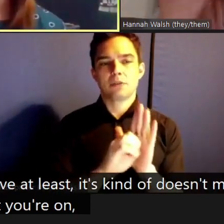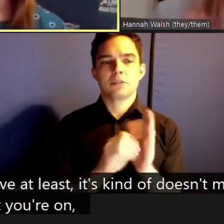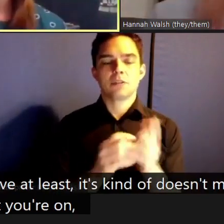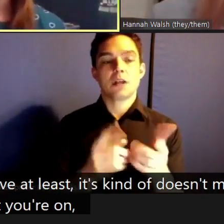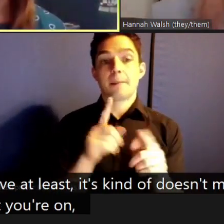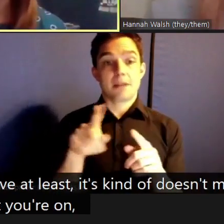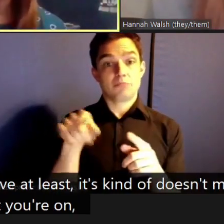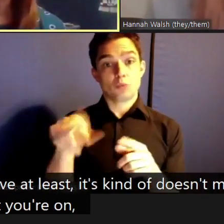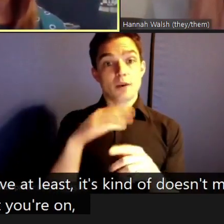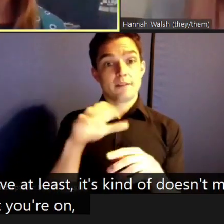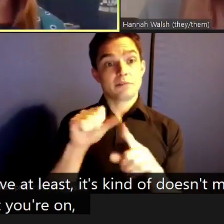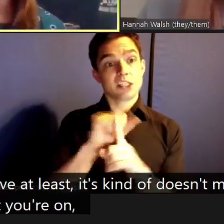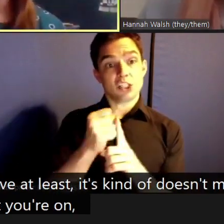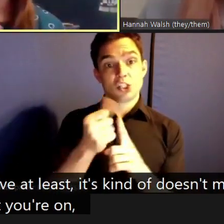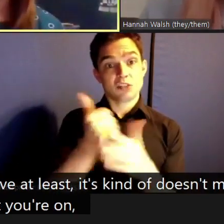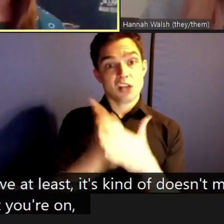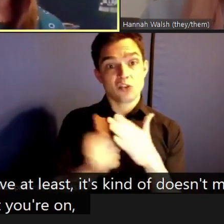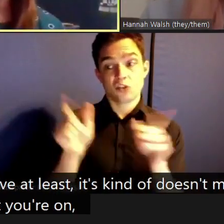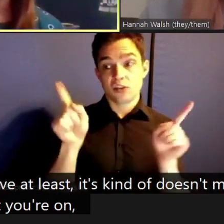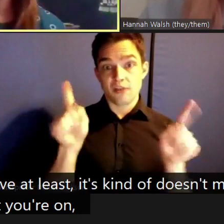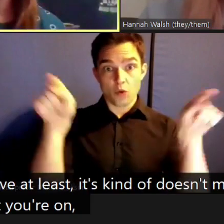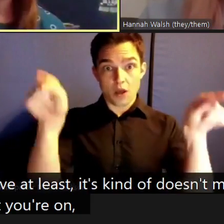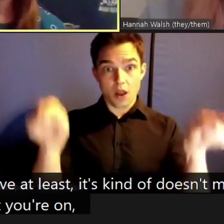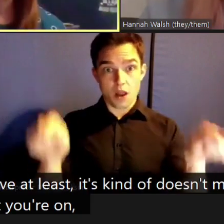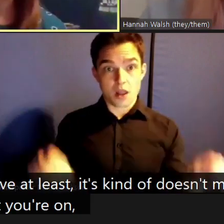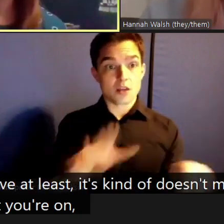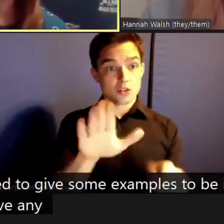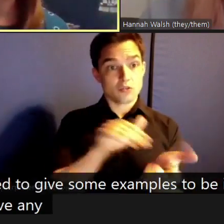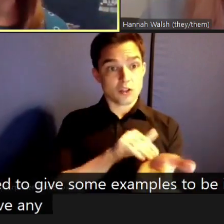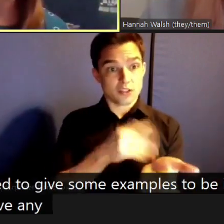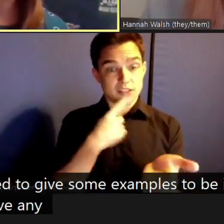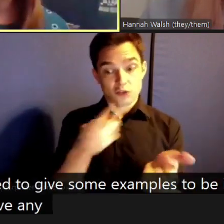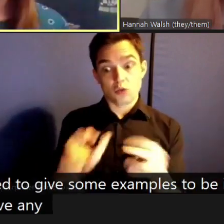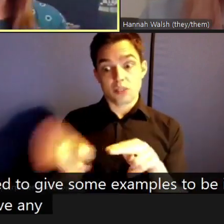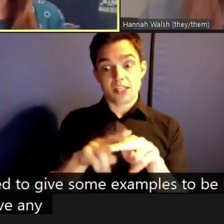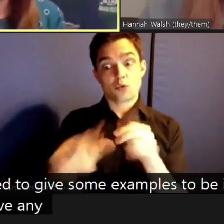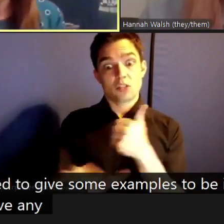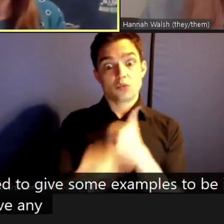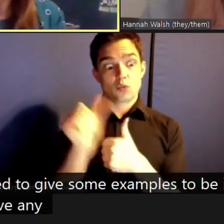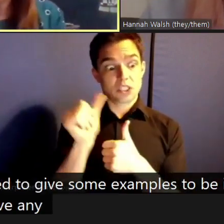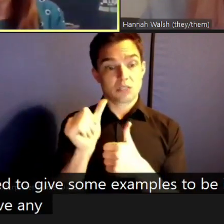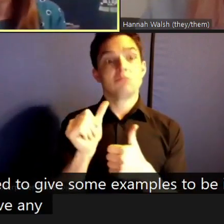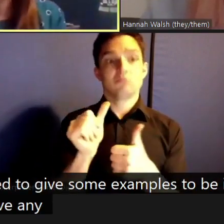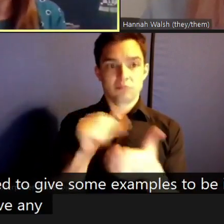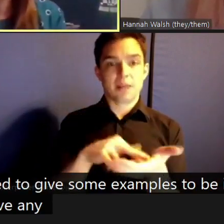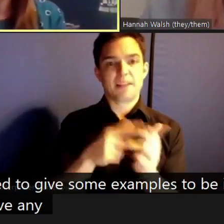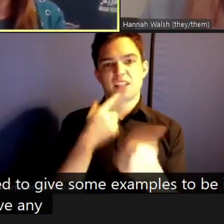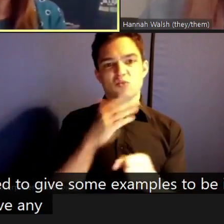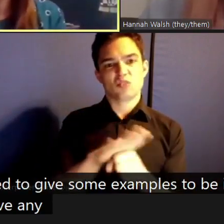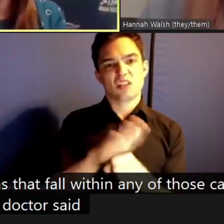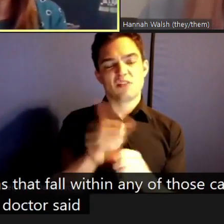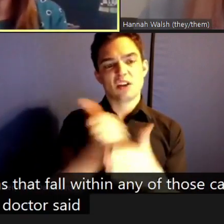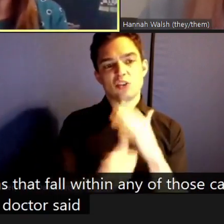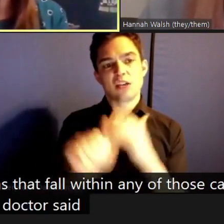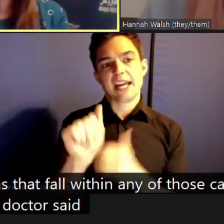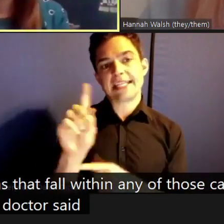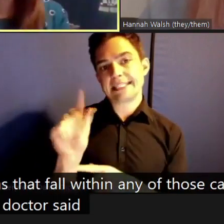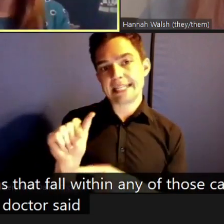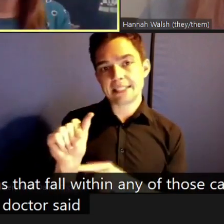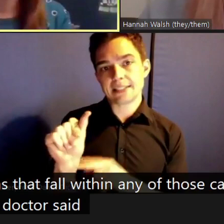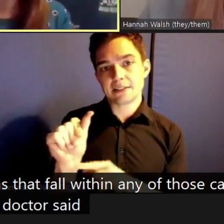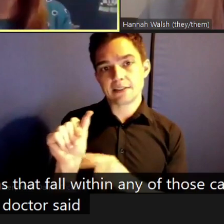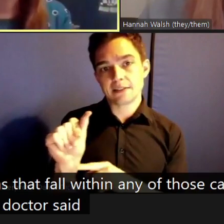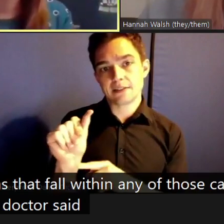that falls within any of those categories and your doctor has said you're at an increased risk, that should be sufficient under the ADA